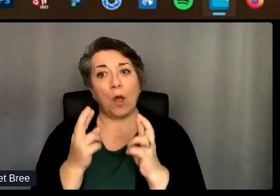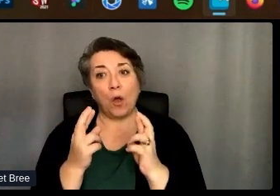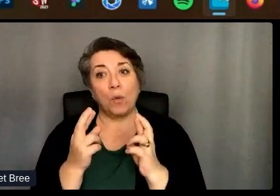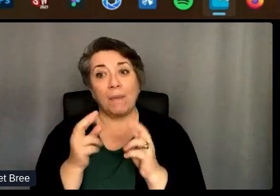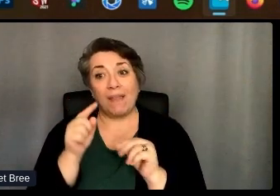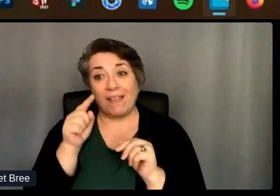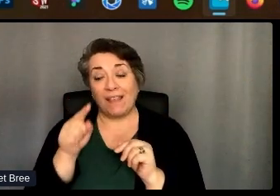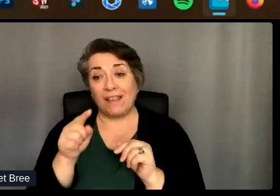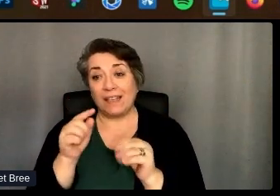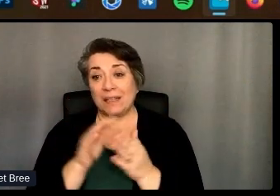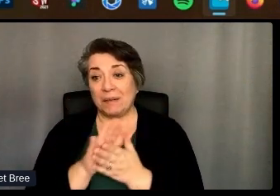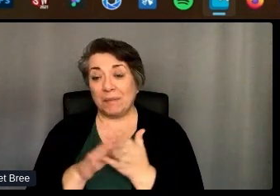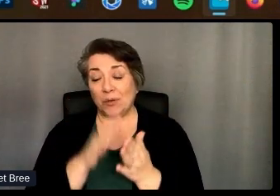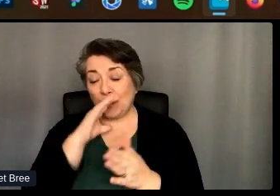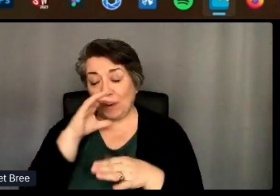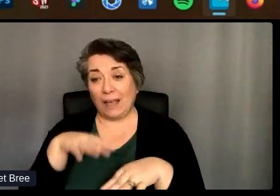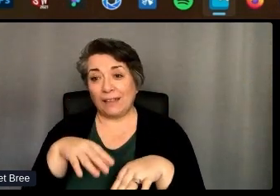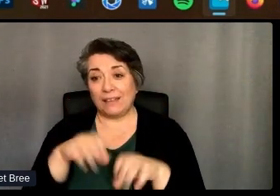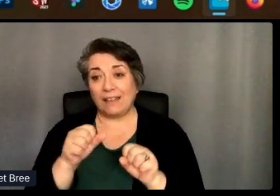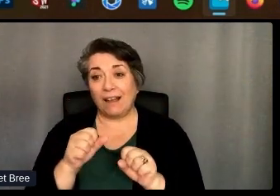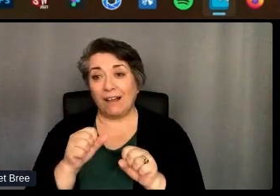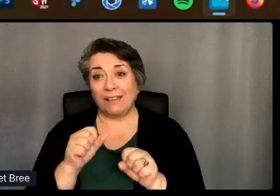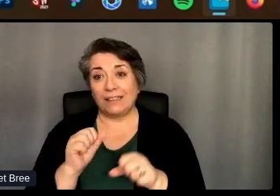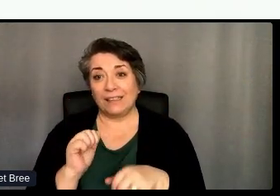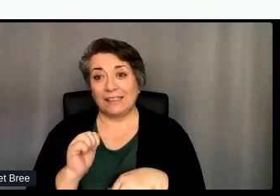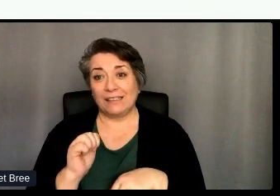create a setup that is unique to your needs.